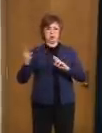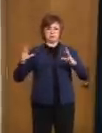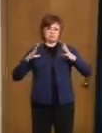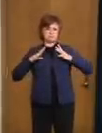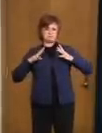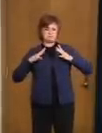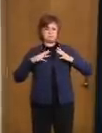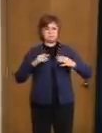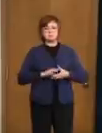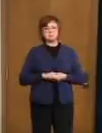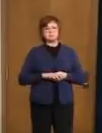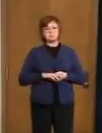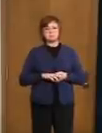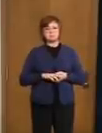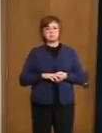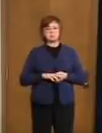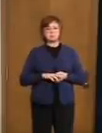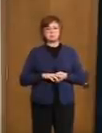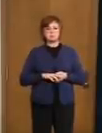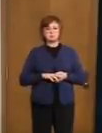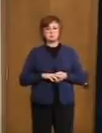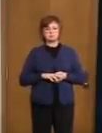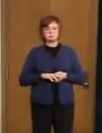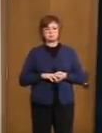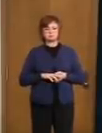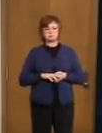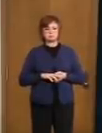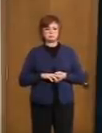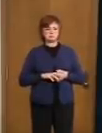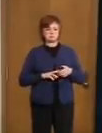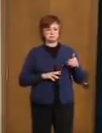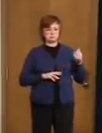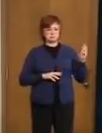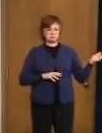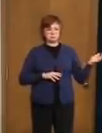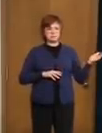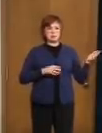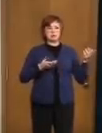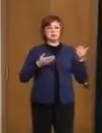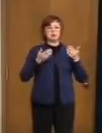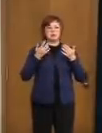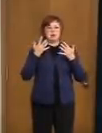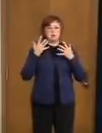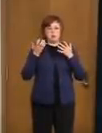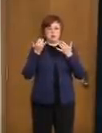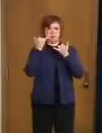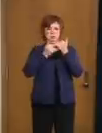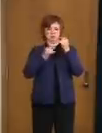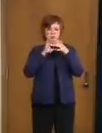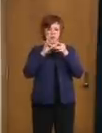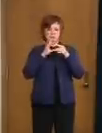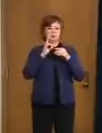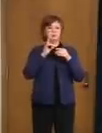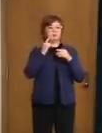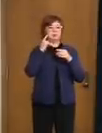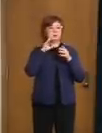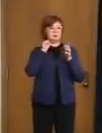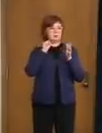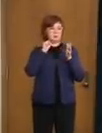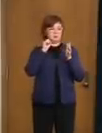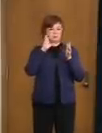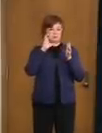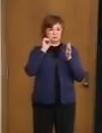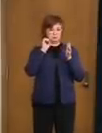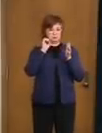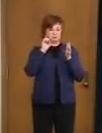times, regardless of what's coming down the pipe for vaccine. I'll just close with Scott and his team are,